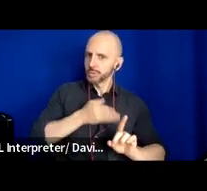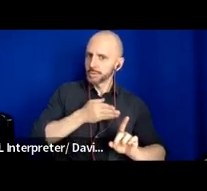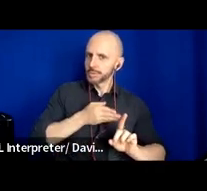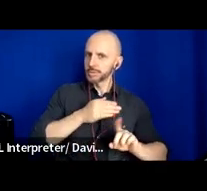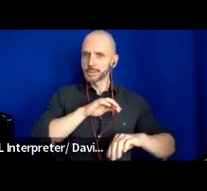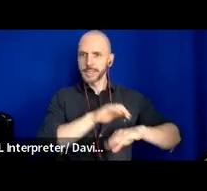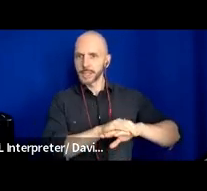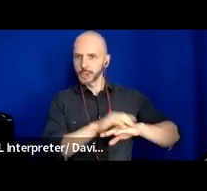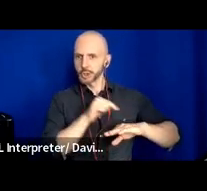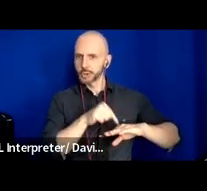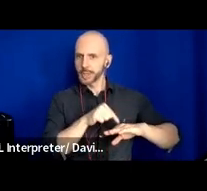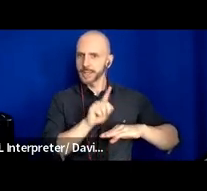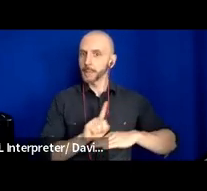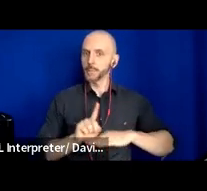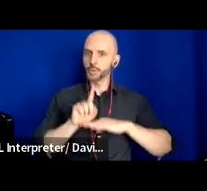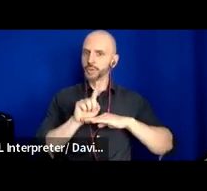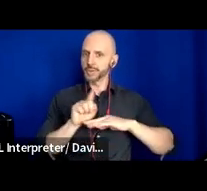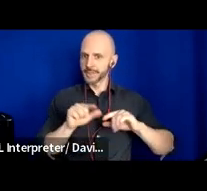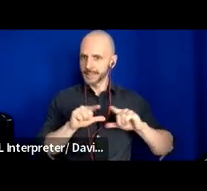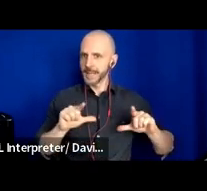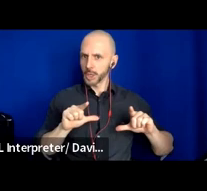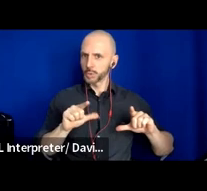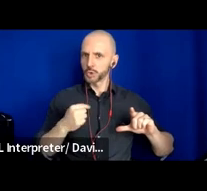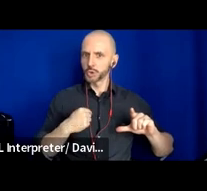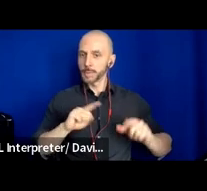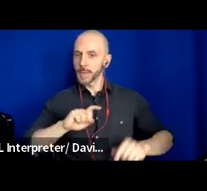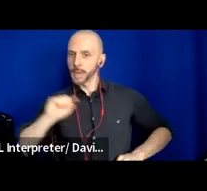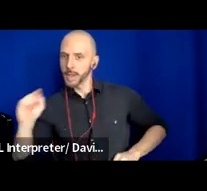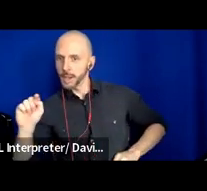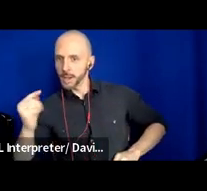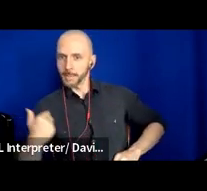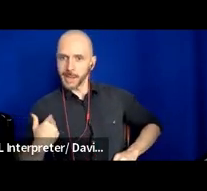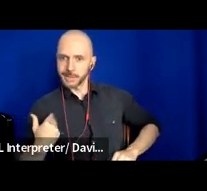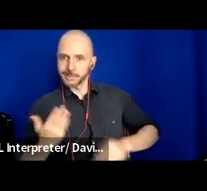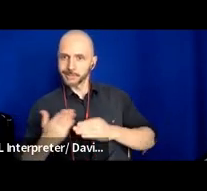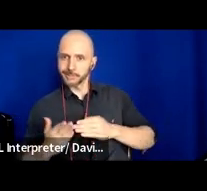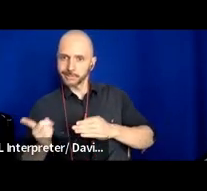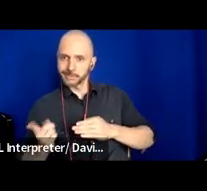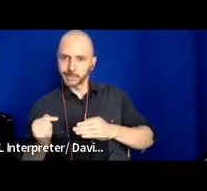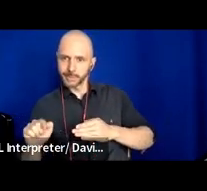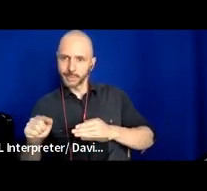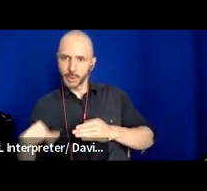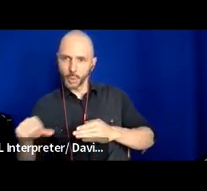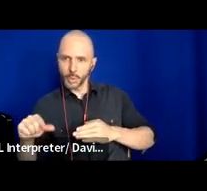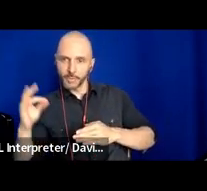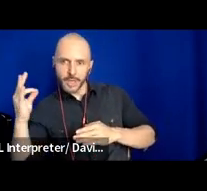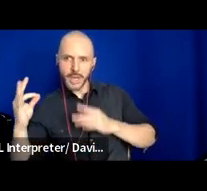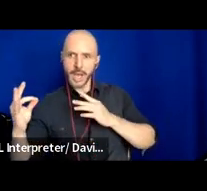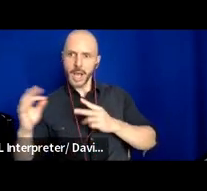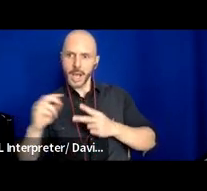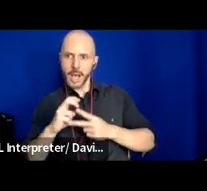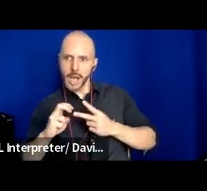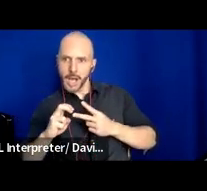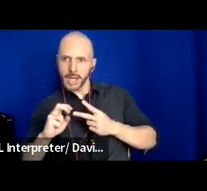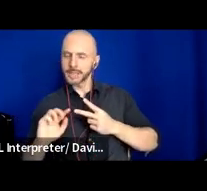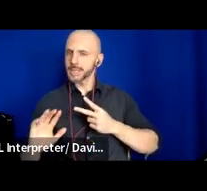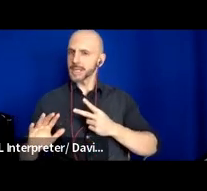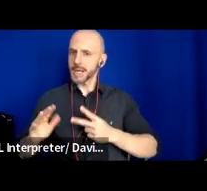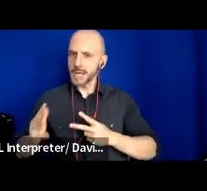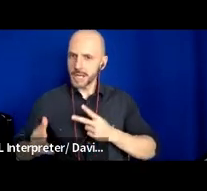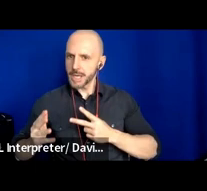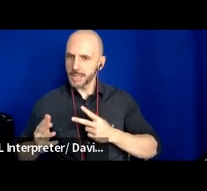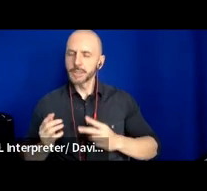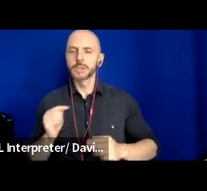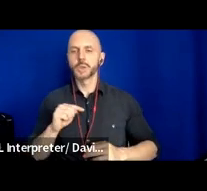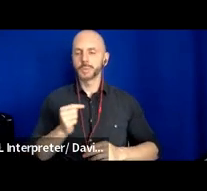privileged language, and that creates a sort of entitled experience. In many ways, that entitlement gets created around race, around sexual orientation, around class,